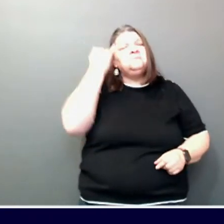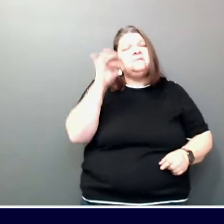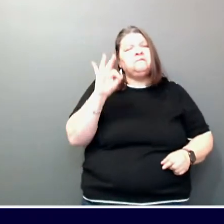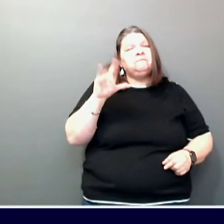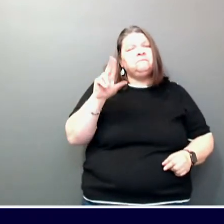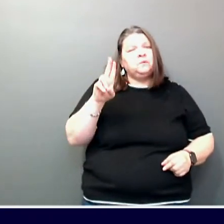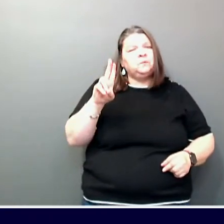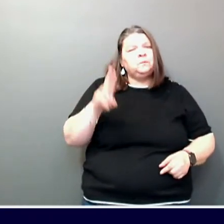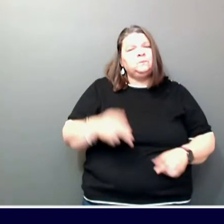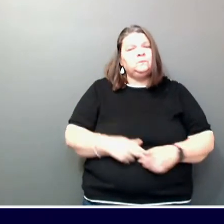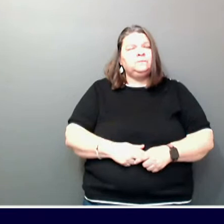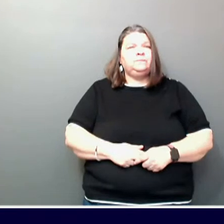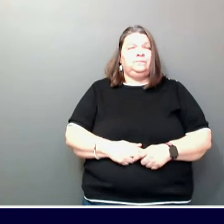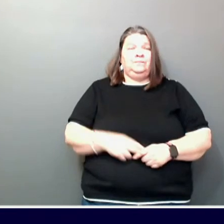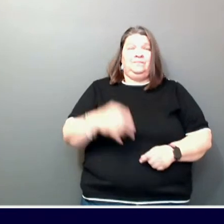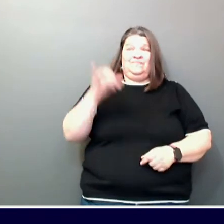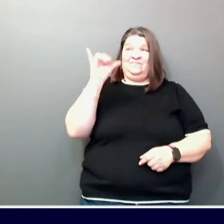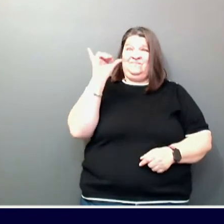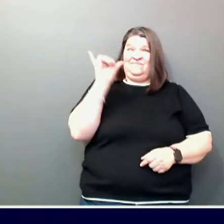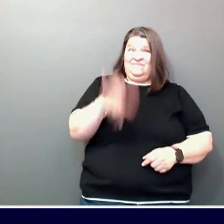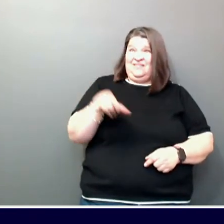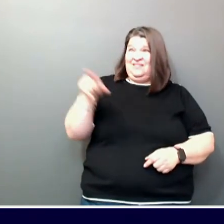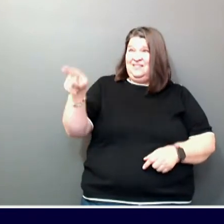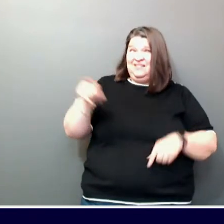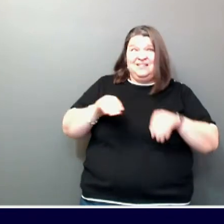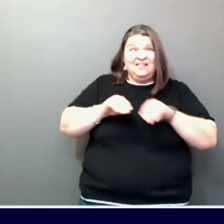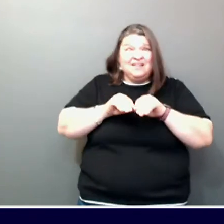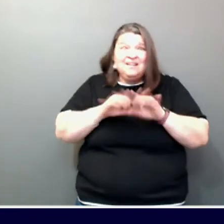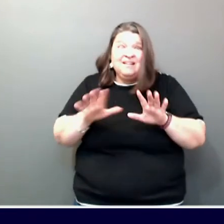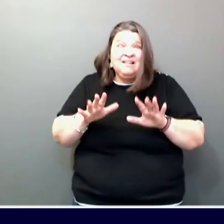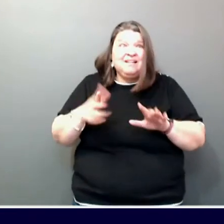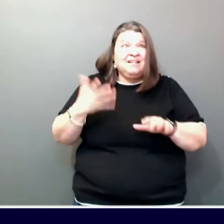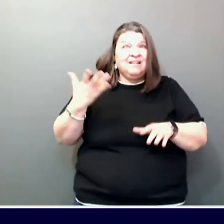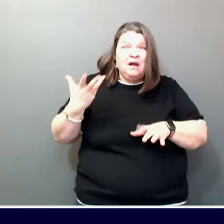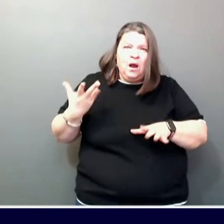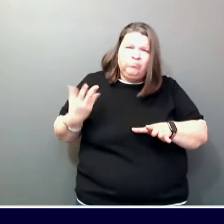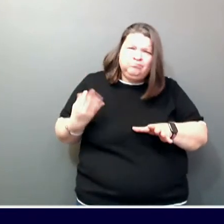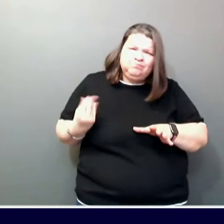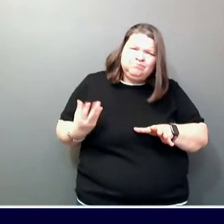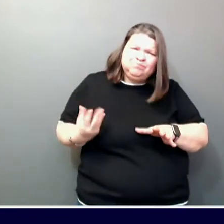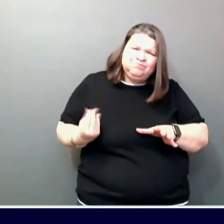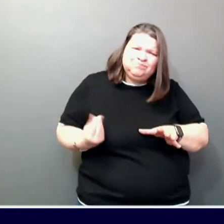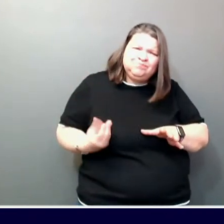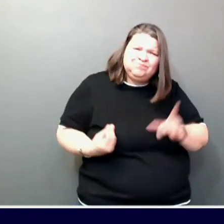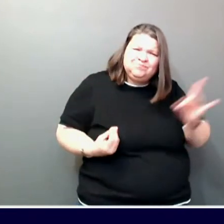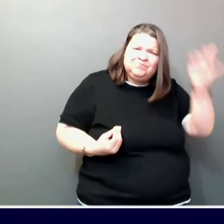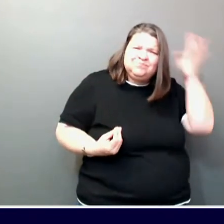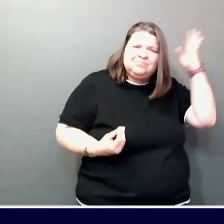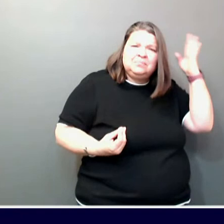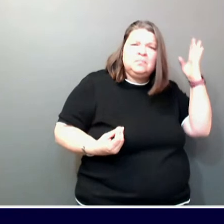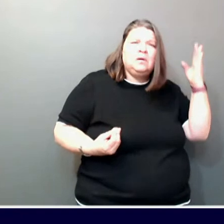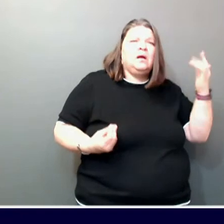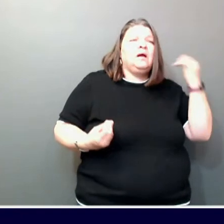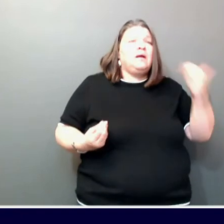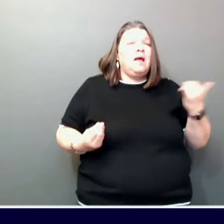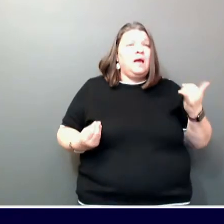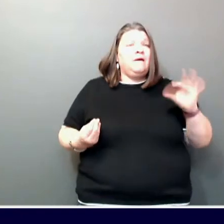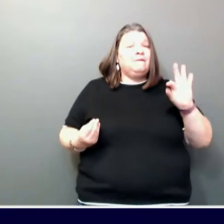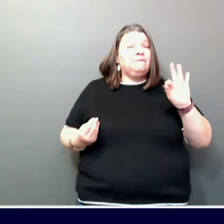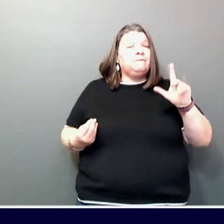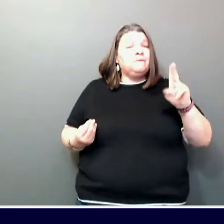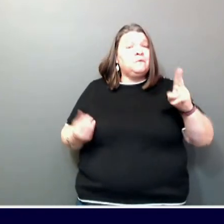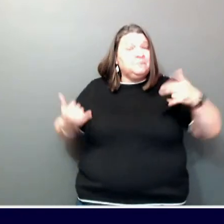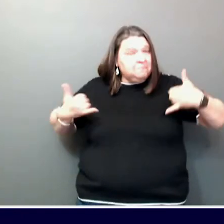various and different ways. It is likely that there will be upswings in COVID-19. Our goal now is to